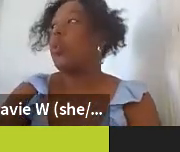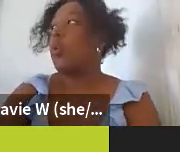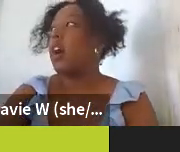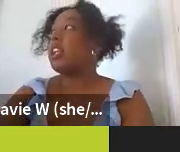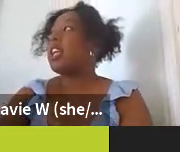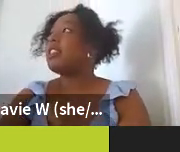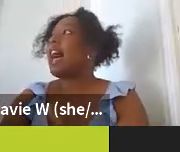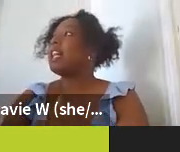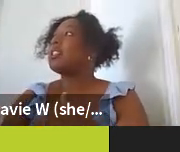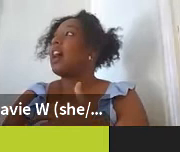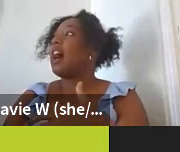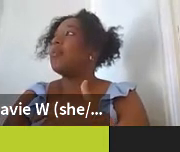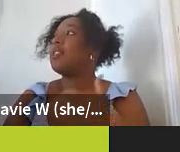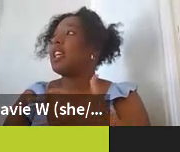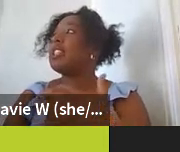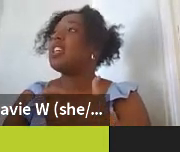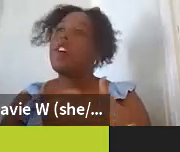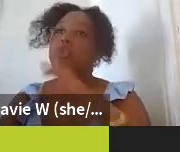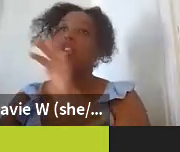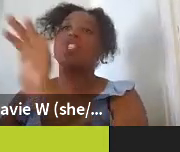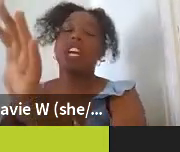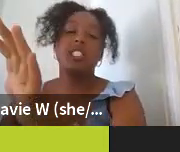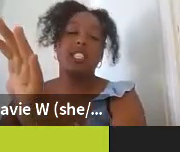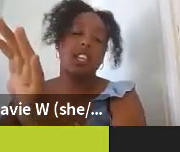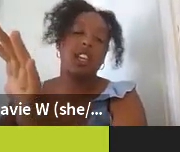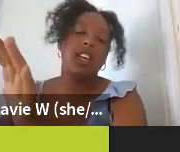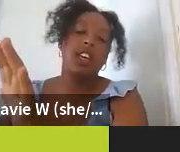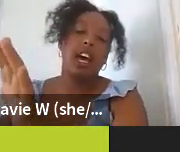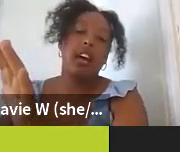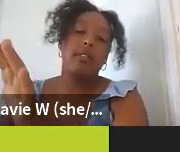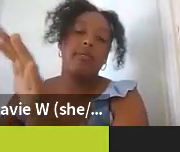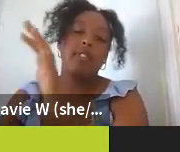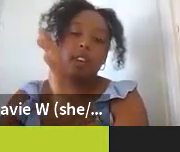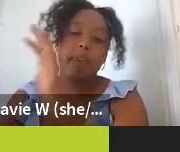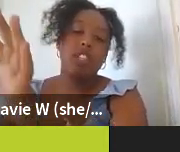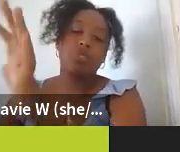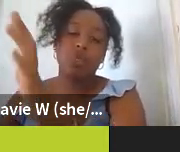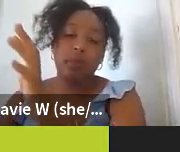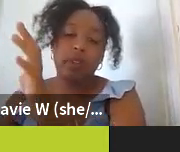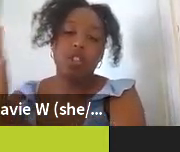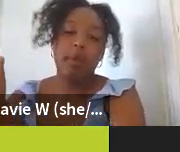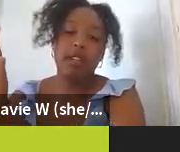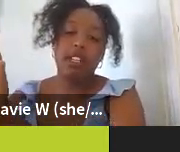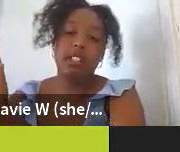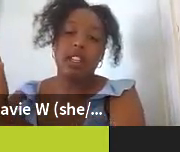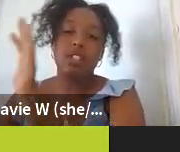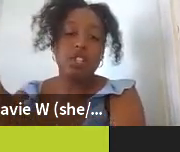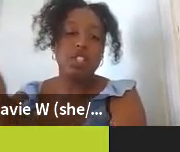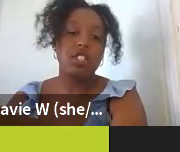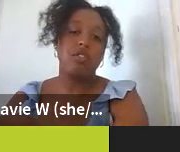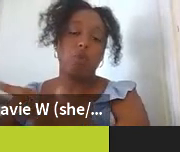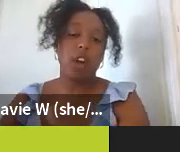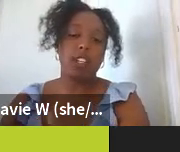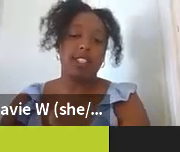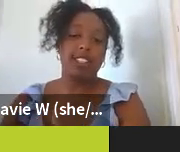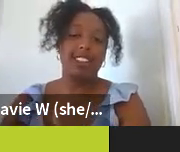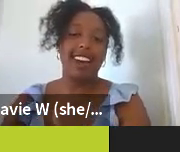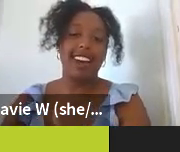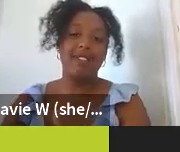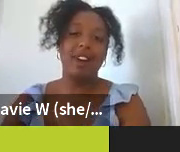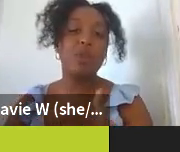radical one, in that this idea of rejecting the mainstream and dominant assertions of